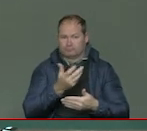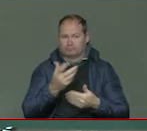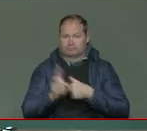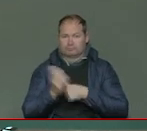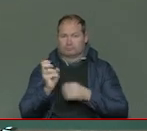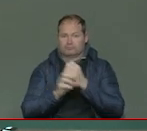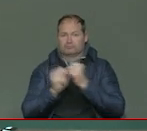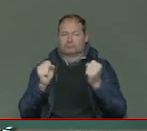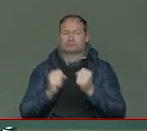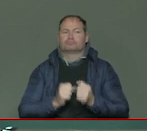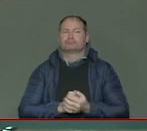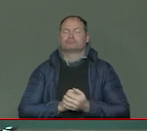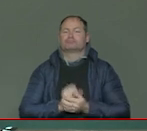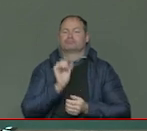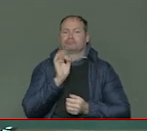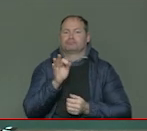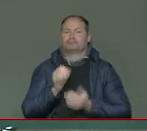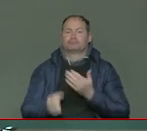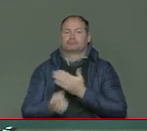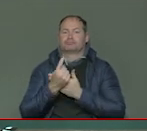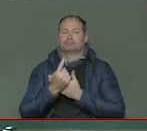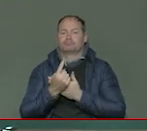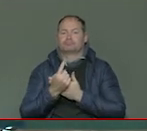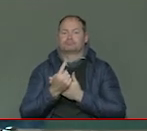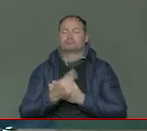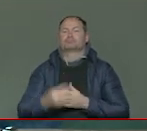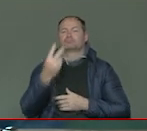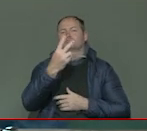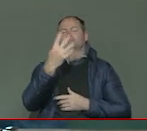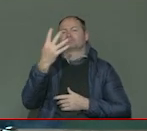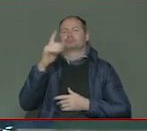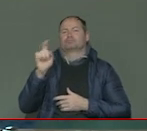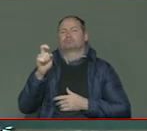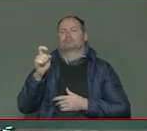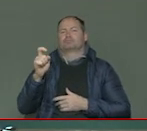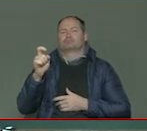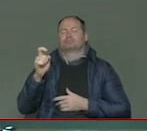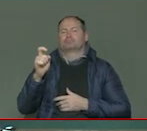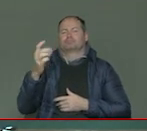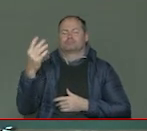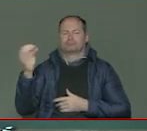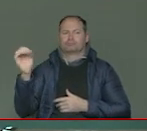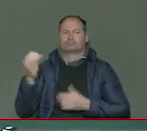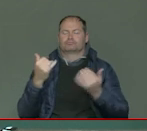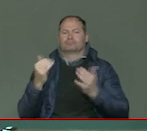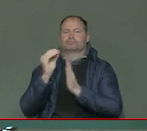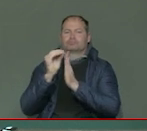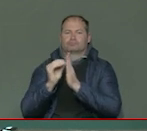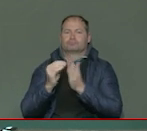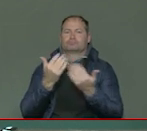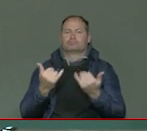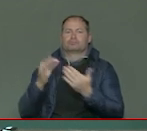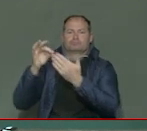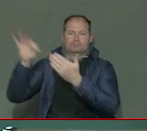All right. If that happened, we recorded the 24,400, so we can tick it off. We recorded that, so that's finished